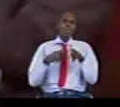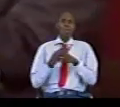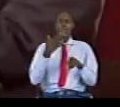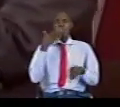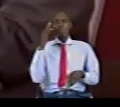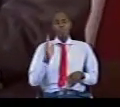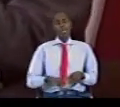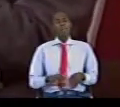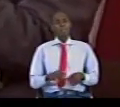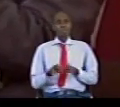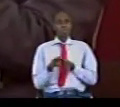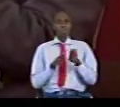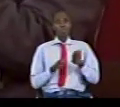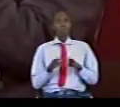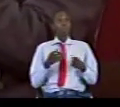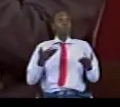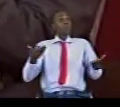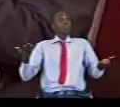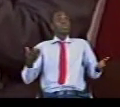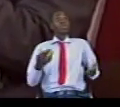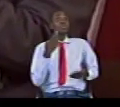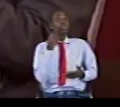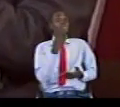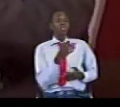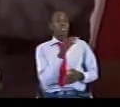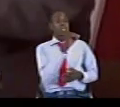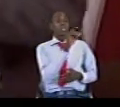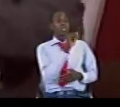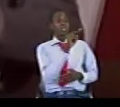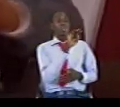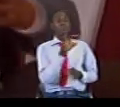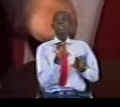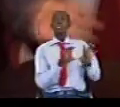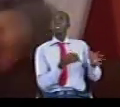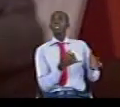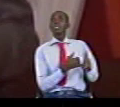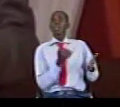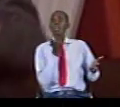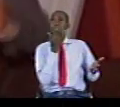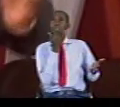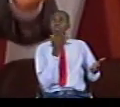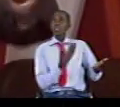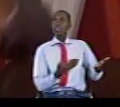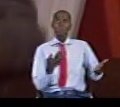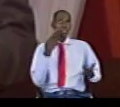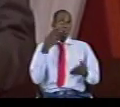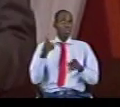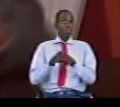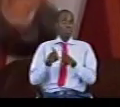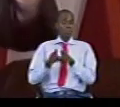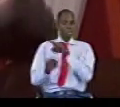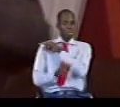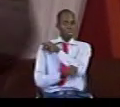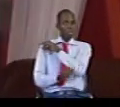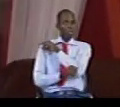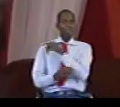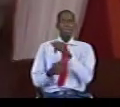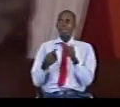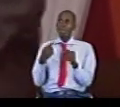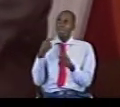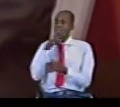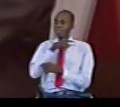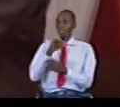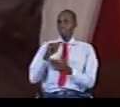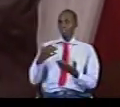after all, David did this, forget about that. After all, Abraham told this, forget about